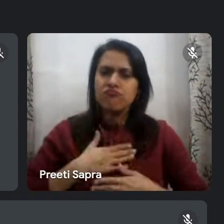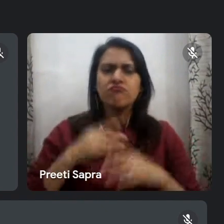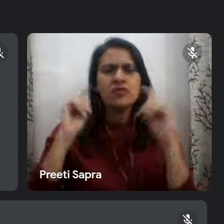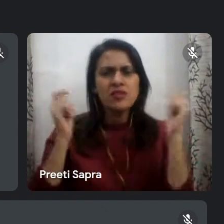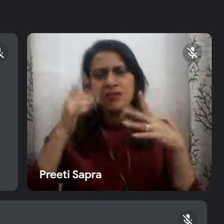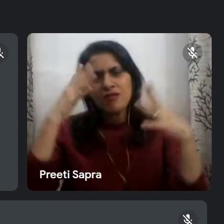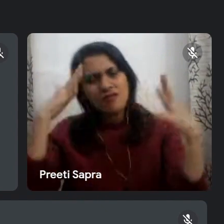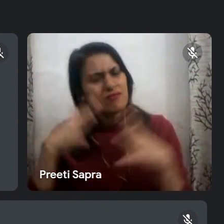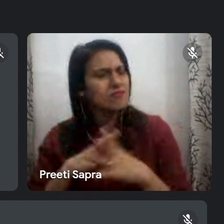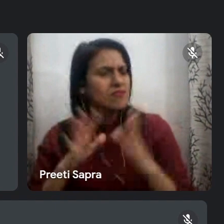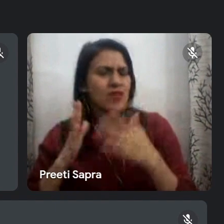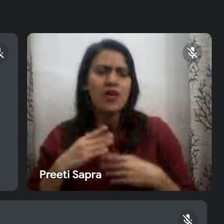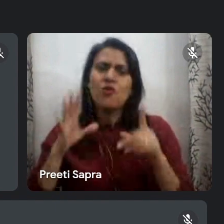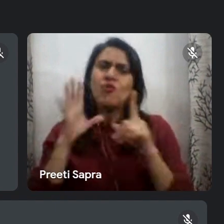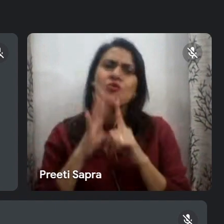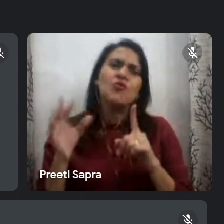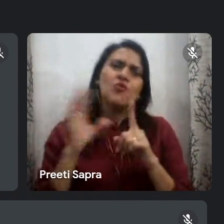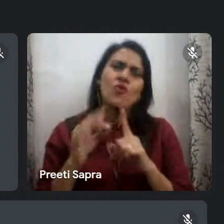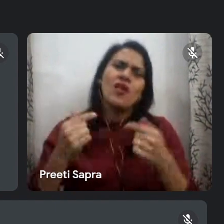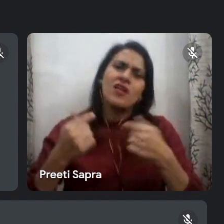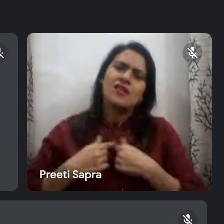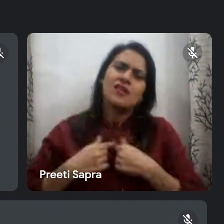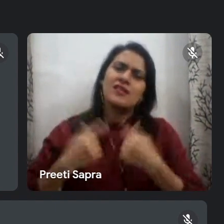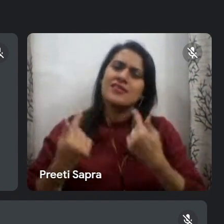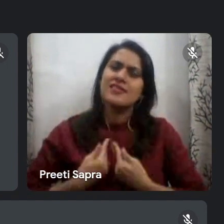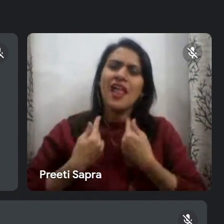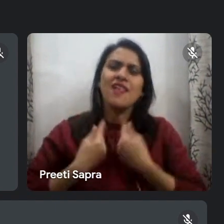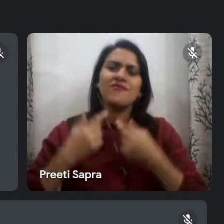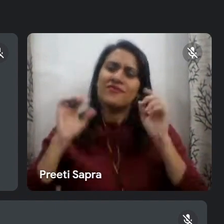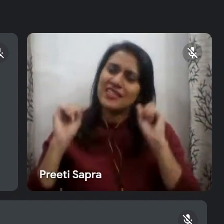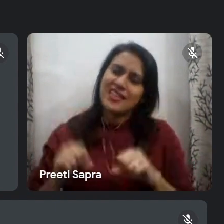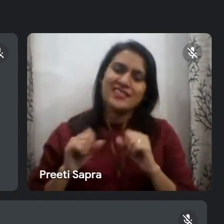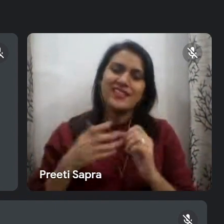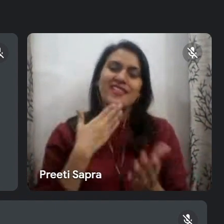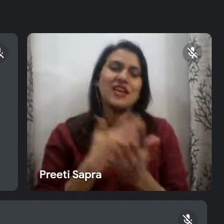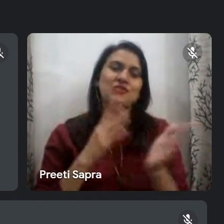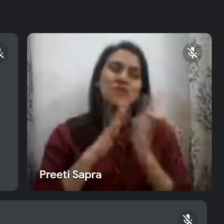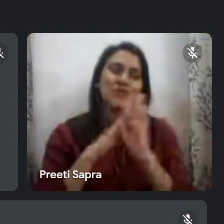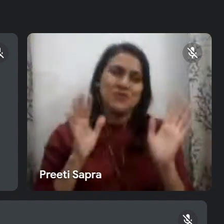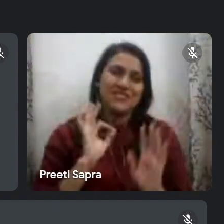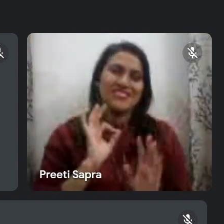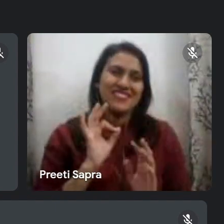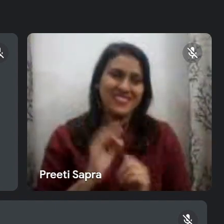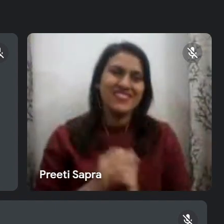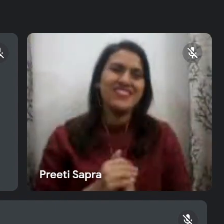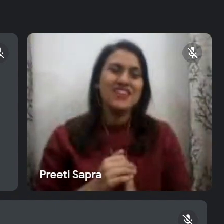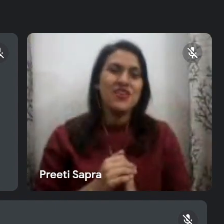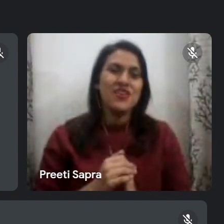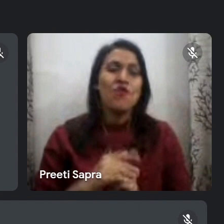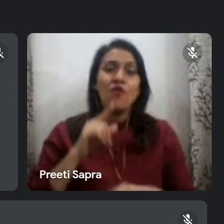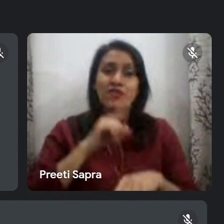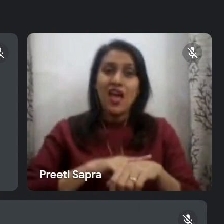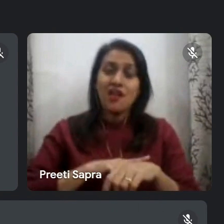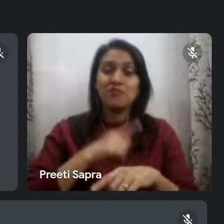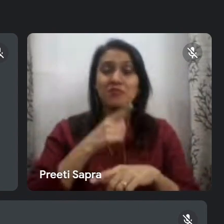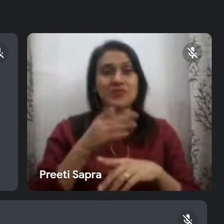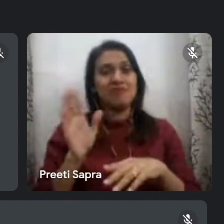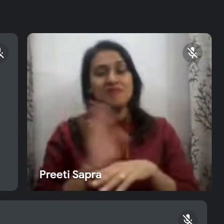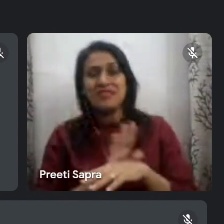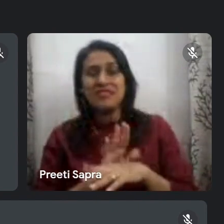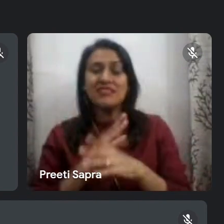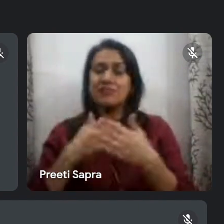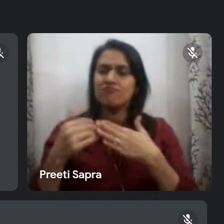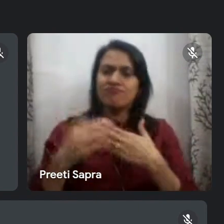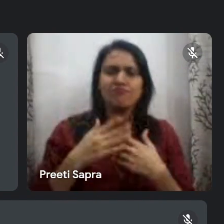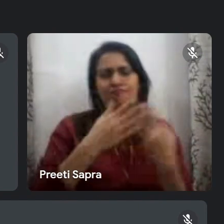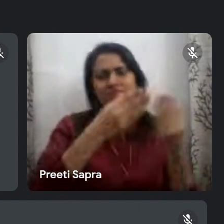more important. That's also being kind to ourselves as well. So thanks so much for taking your time off and then sharing all of your thoughts.